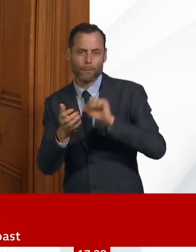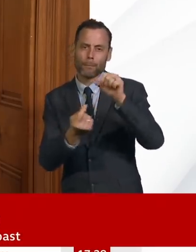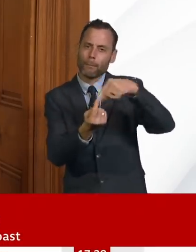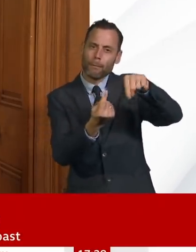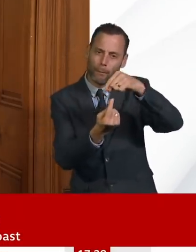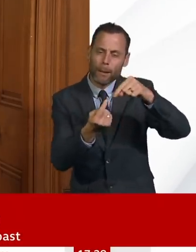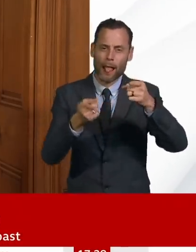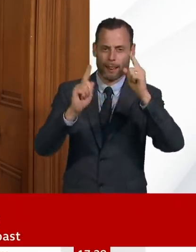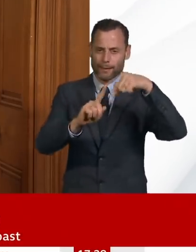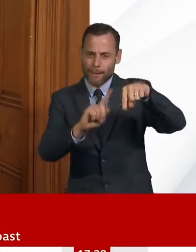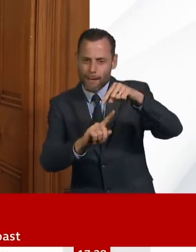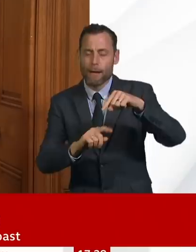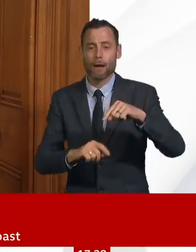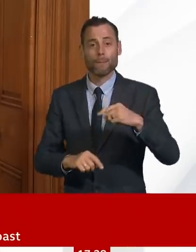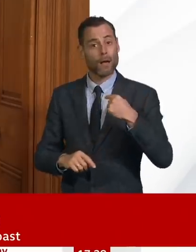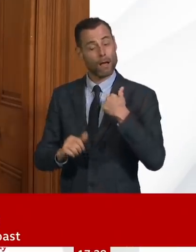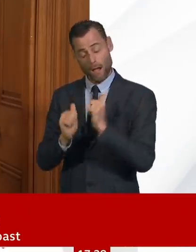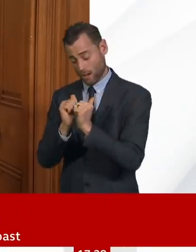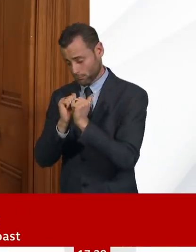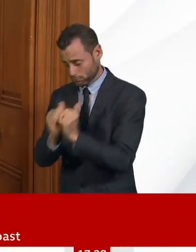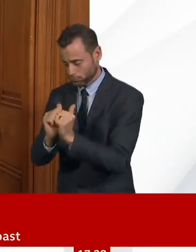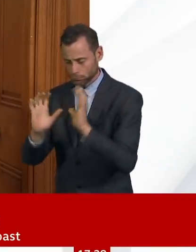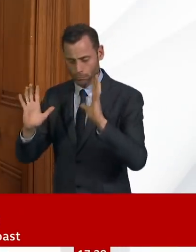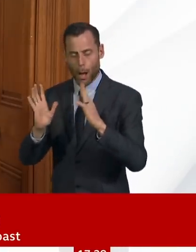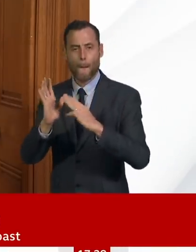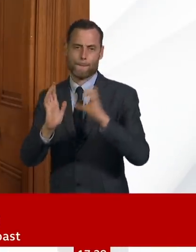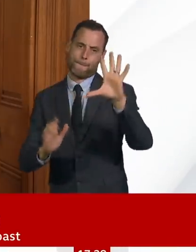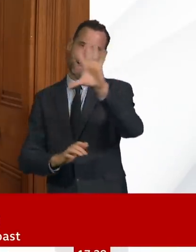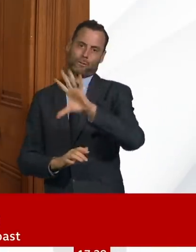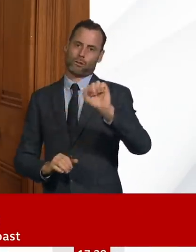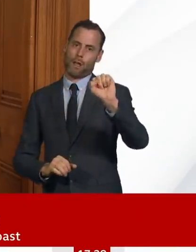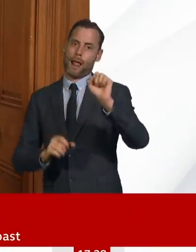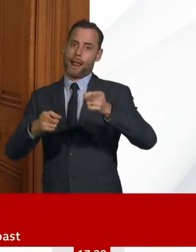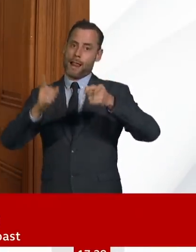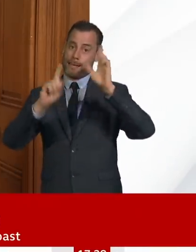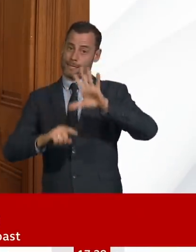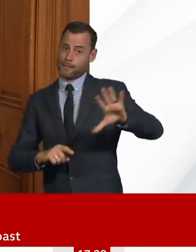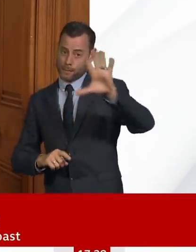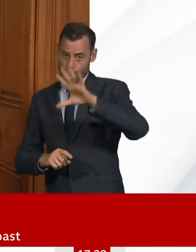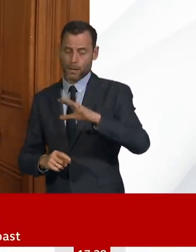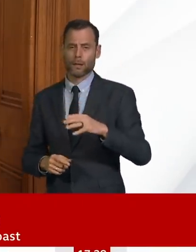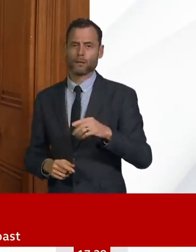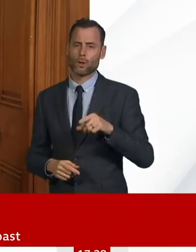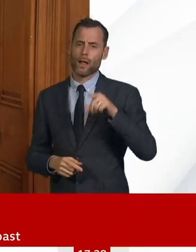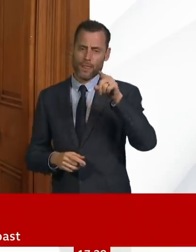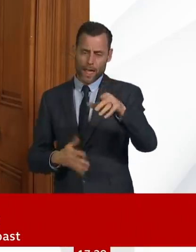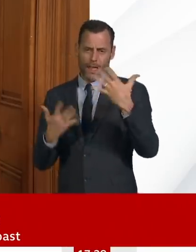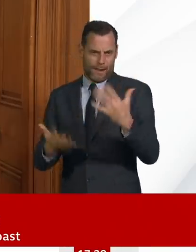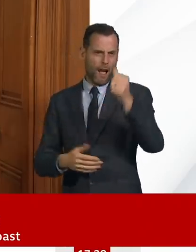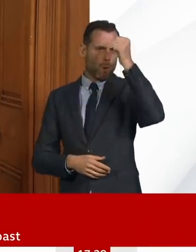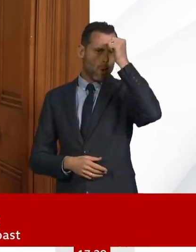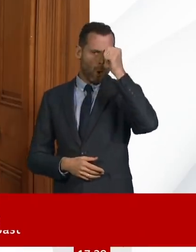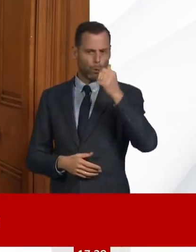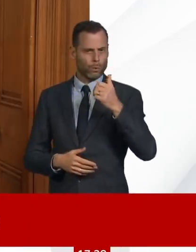to the leadership of the councils in Manchester now for getting behind the measures that